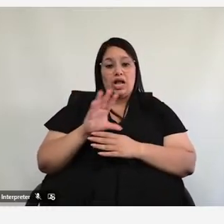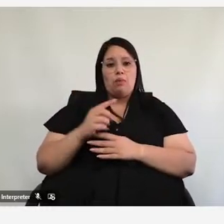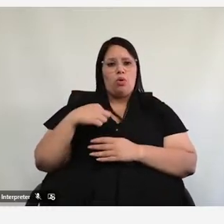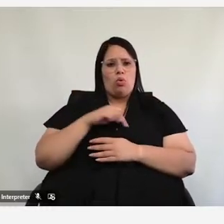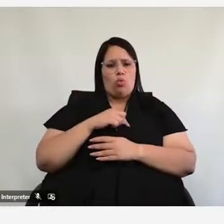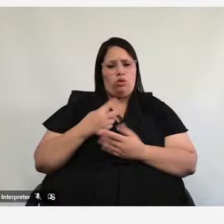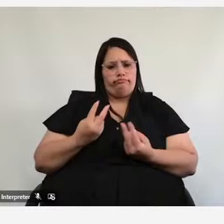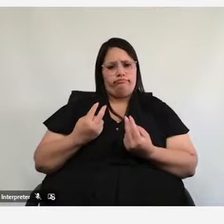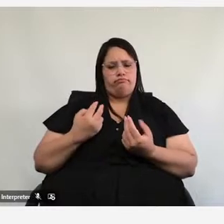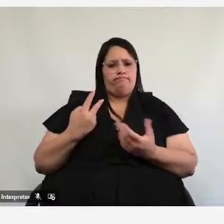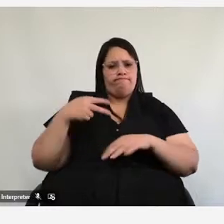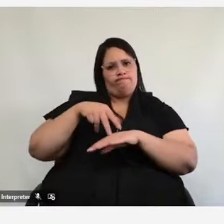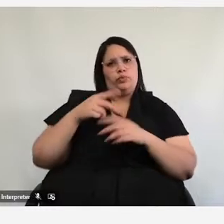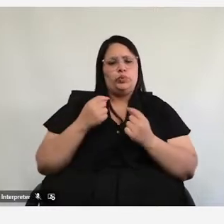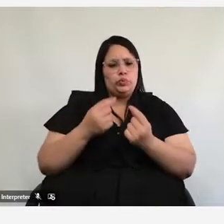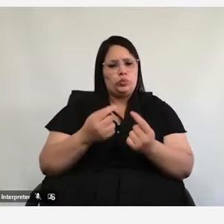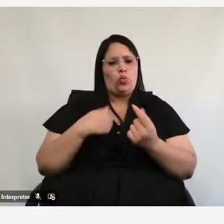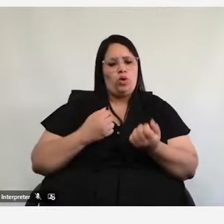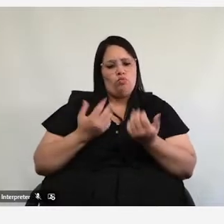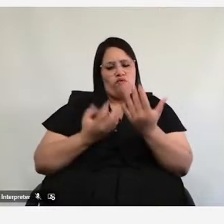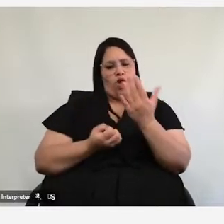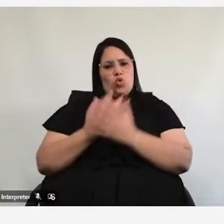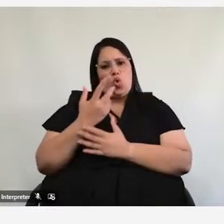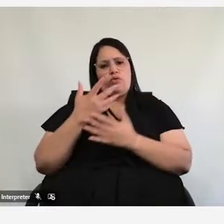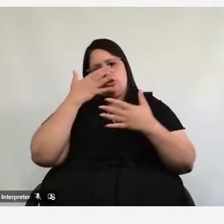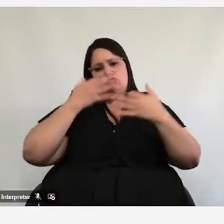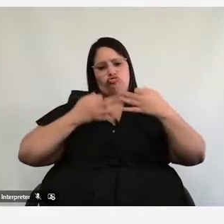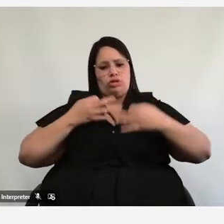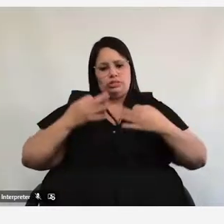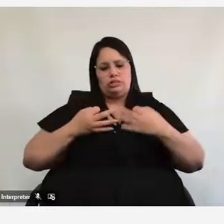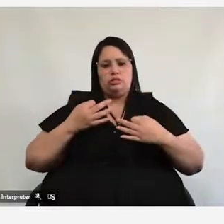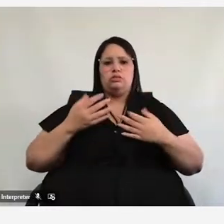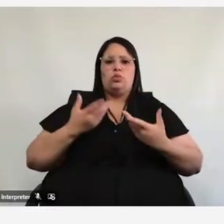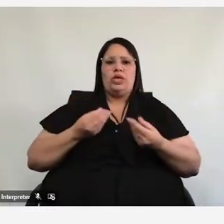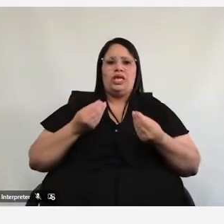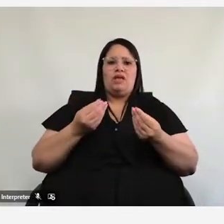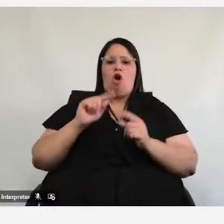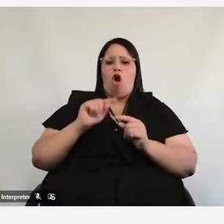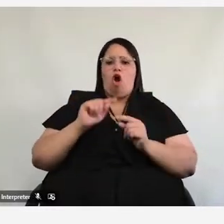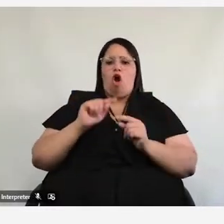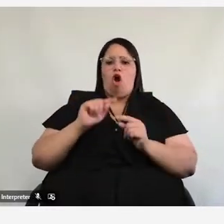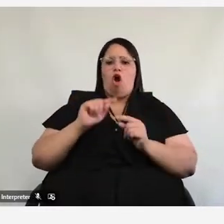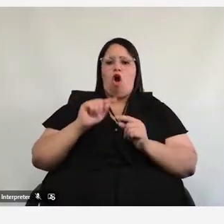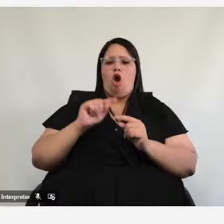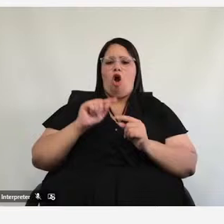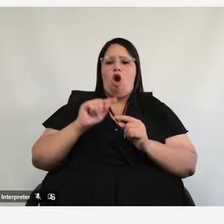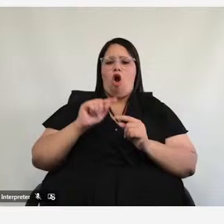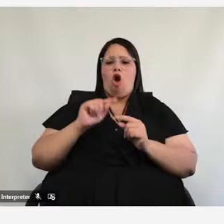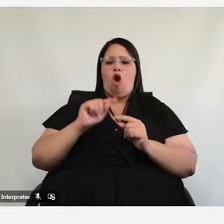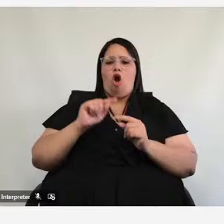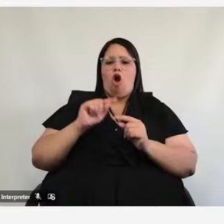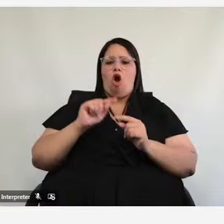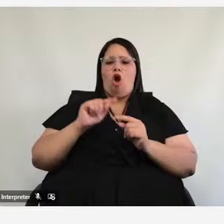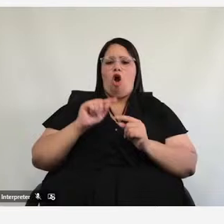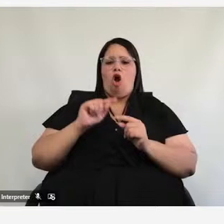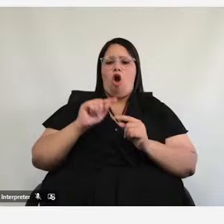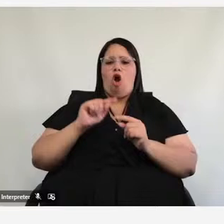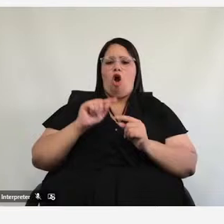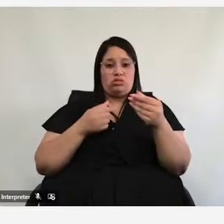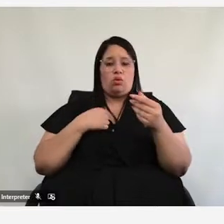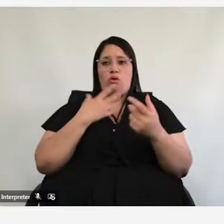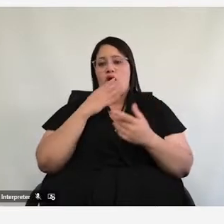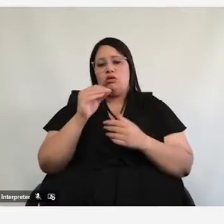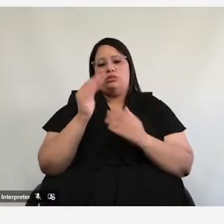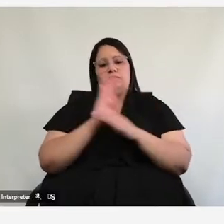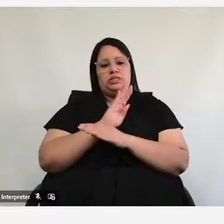up. We are providing that growth and justices are not opposites, they are partners. With this budget, we call on